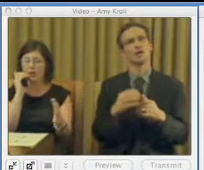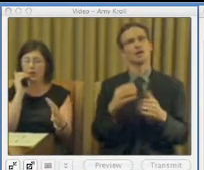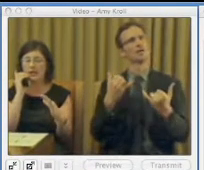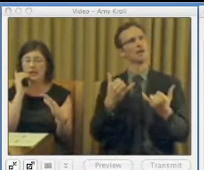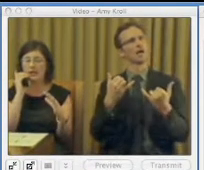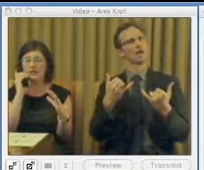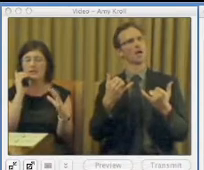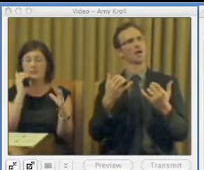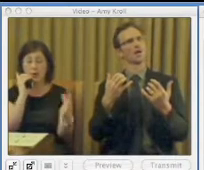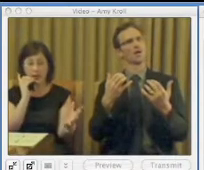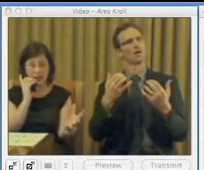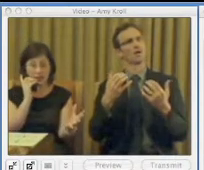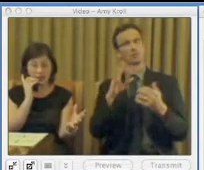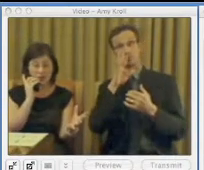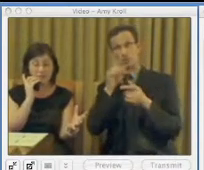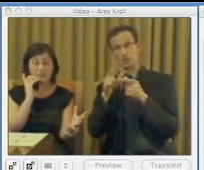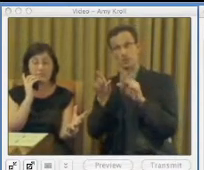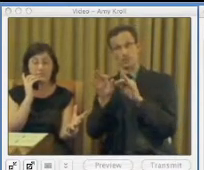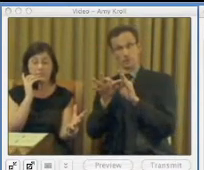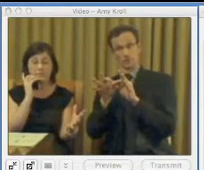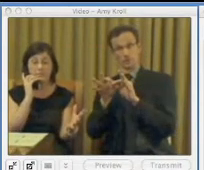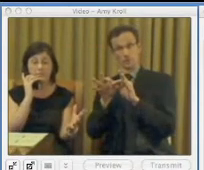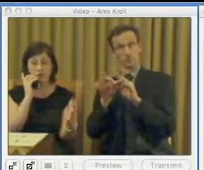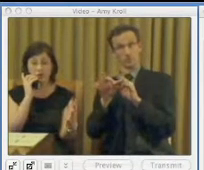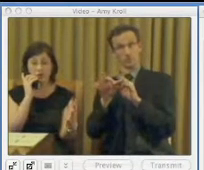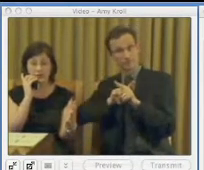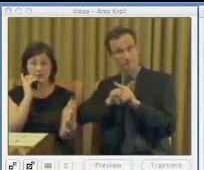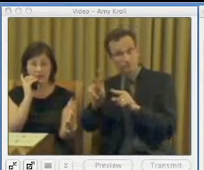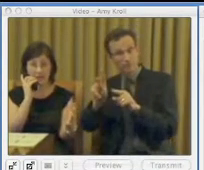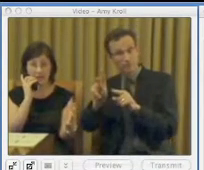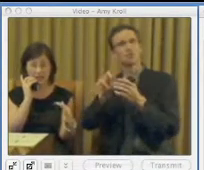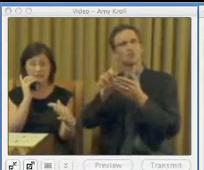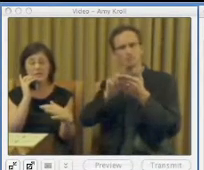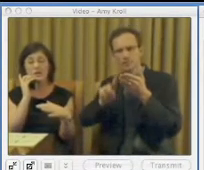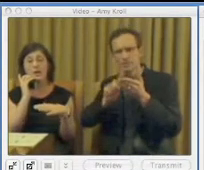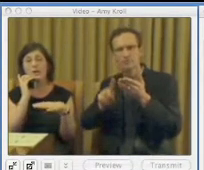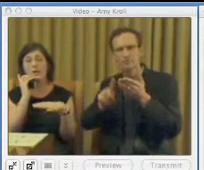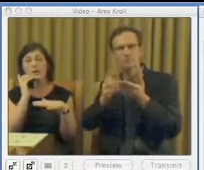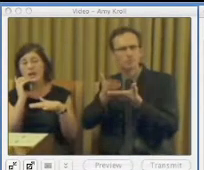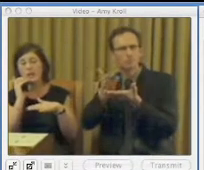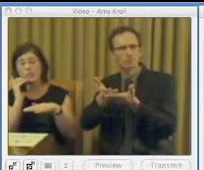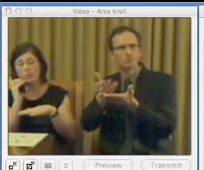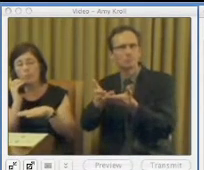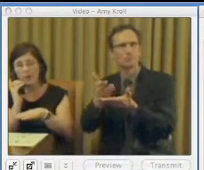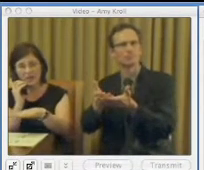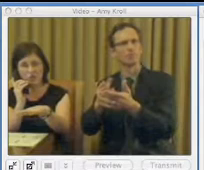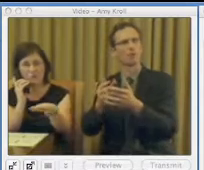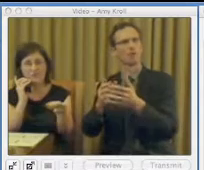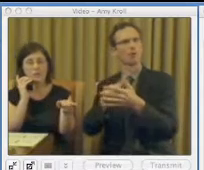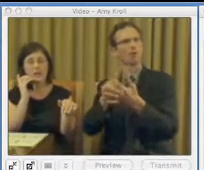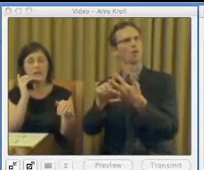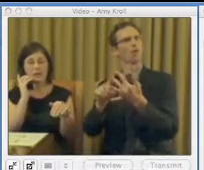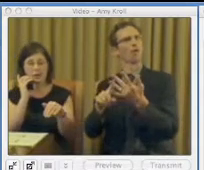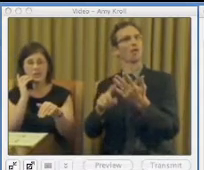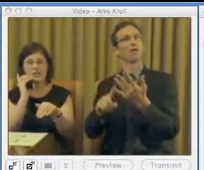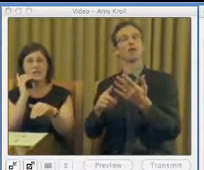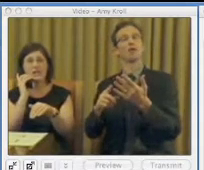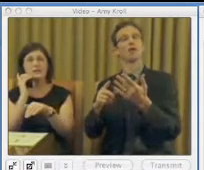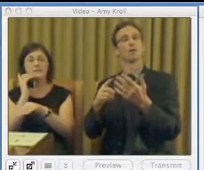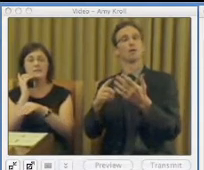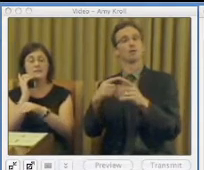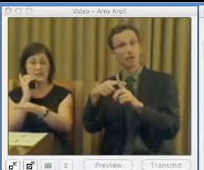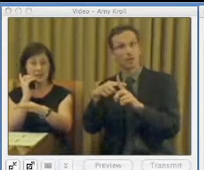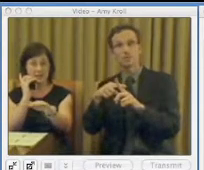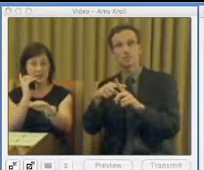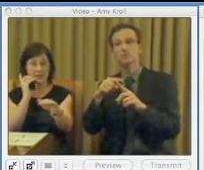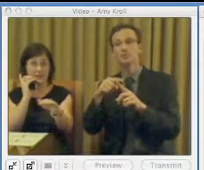there is a growing body of work in spoken language interpreting studies, looking at what interpreters are